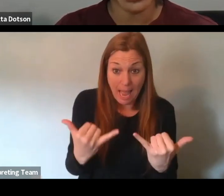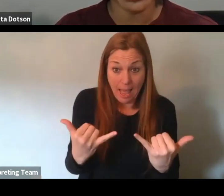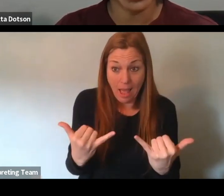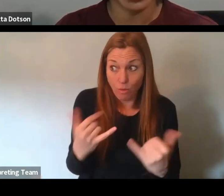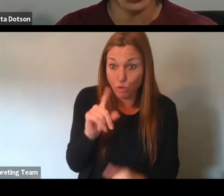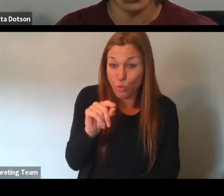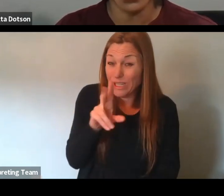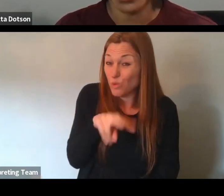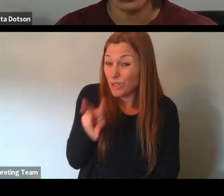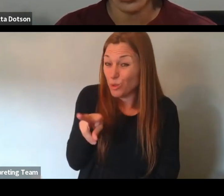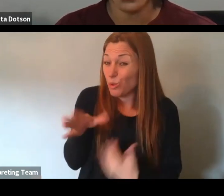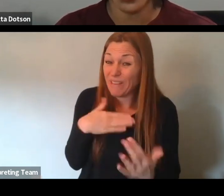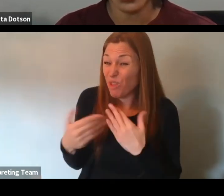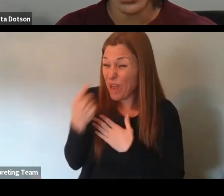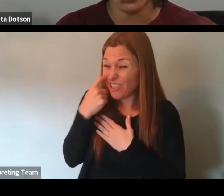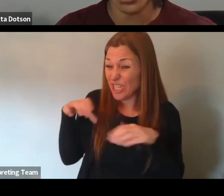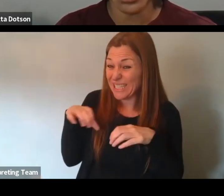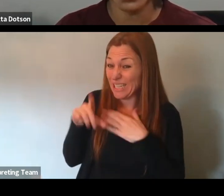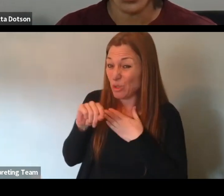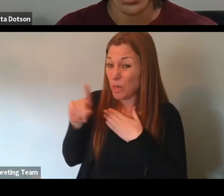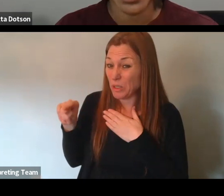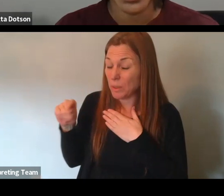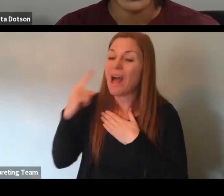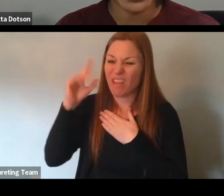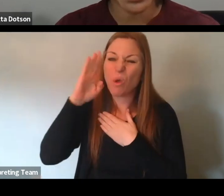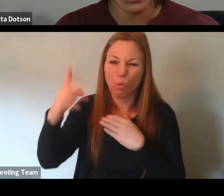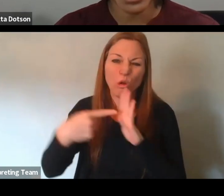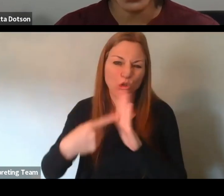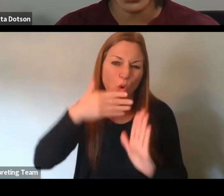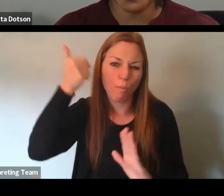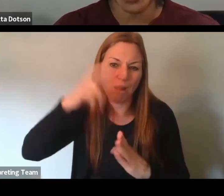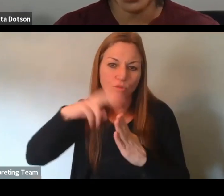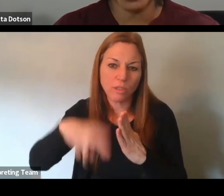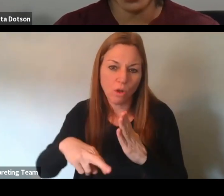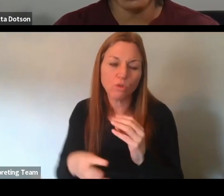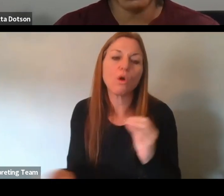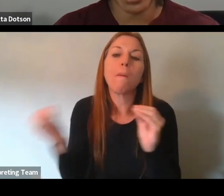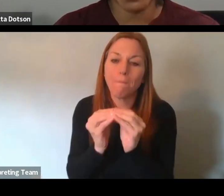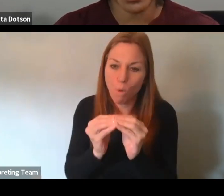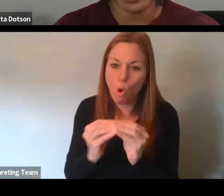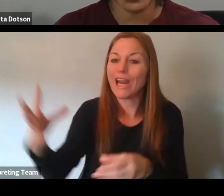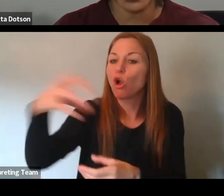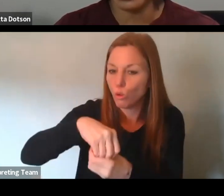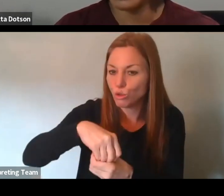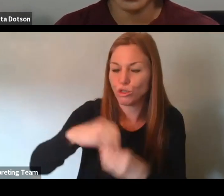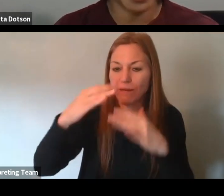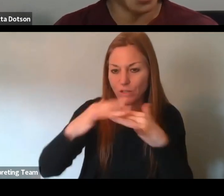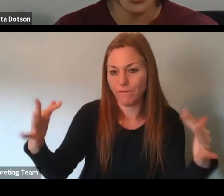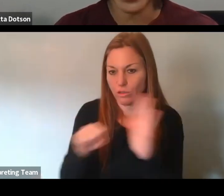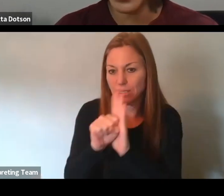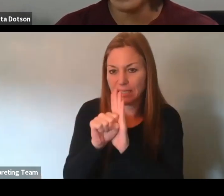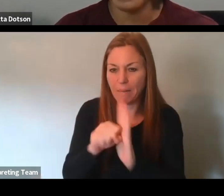of diversity and in trying to include more diverse samples. Does that mean that I think